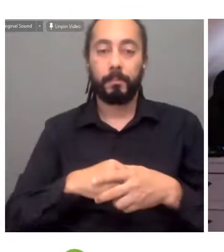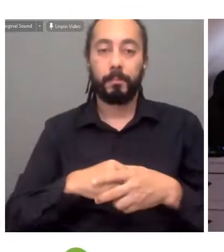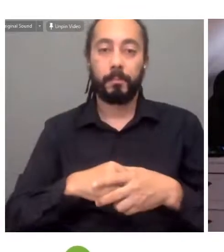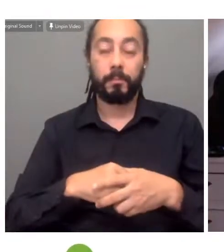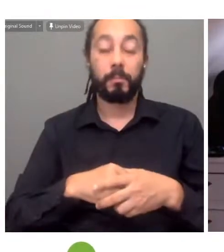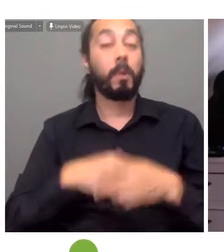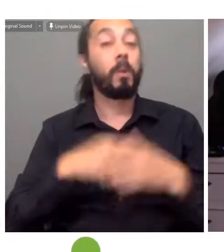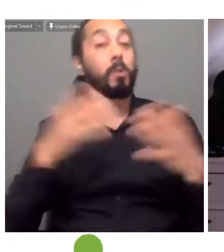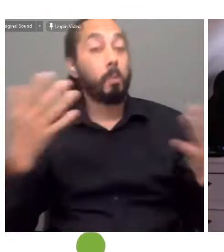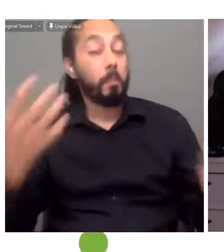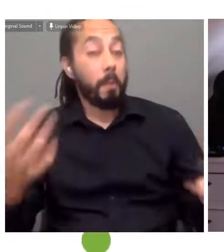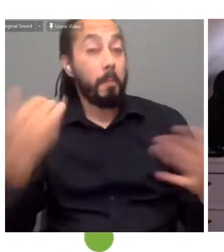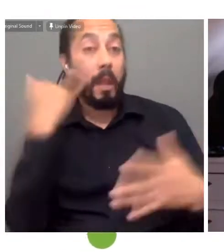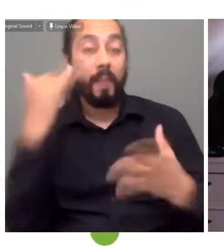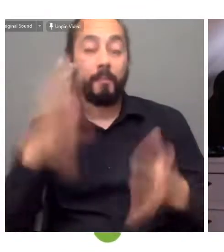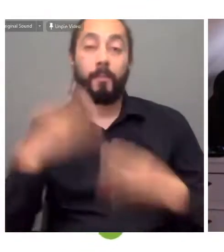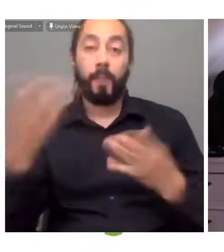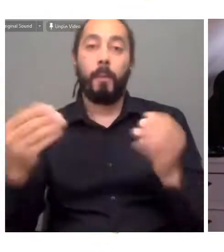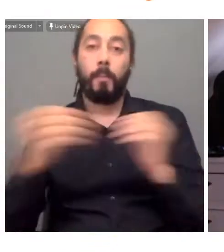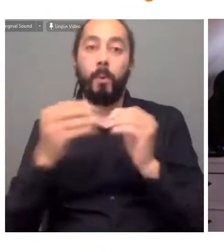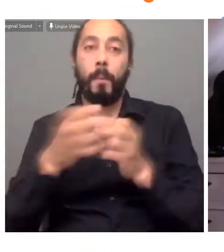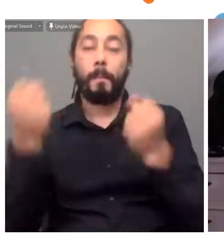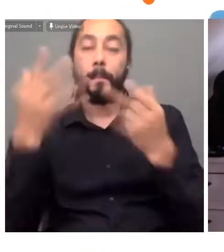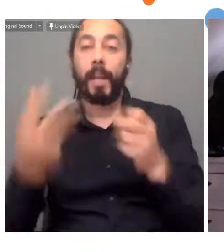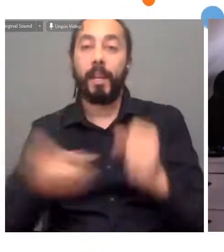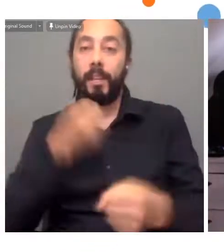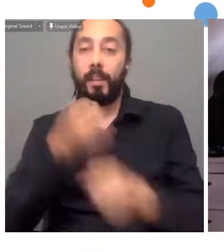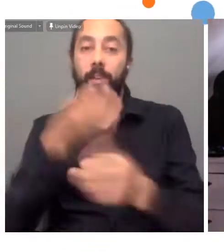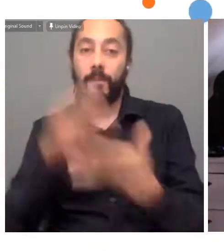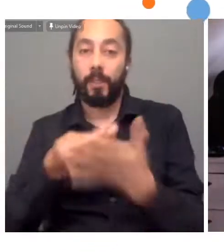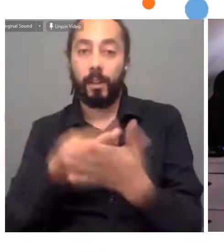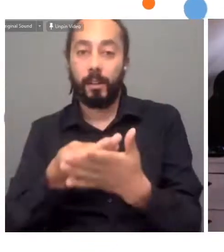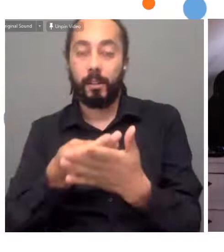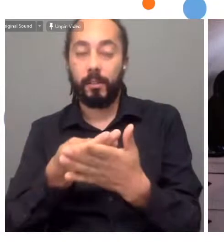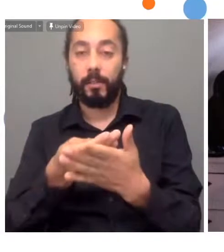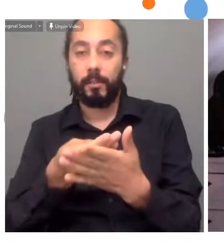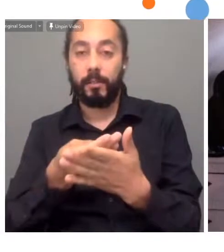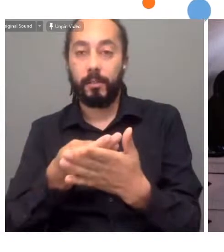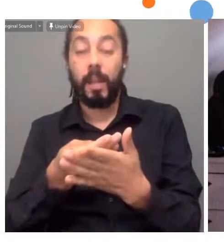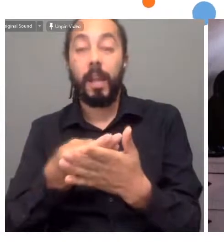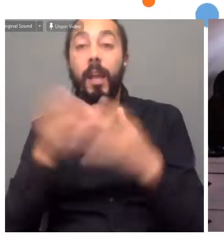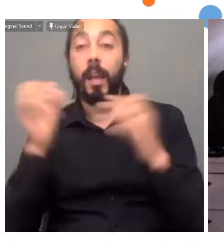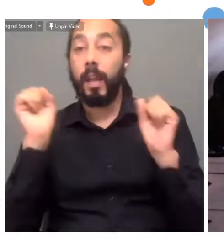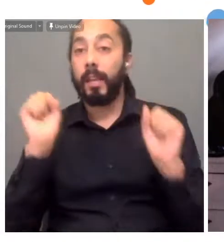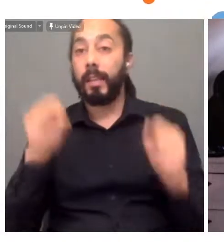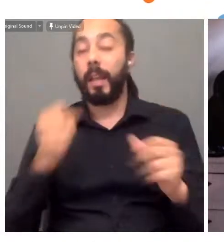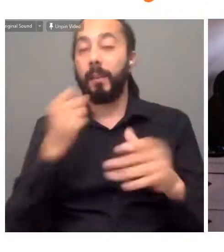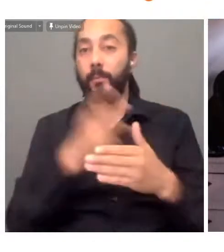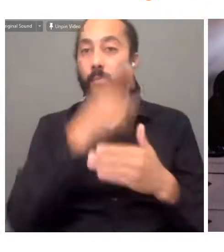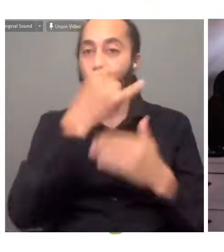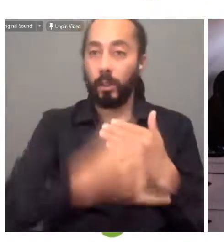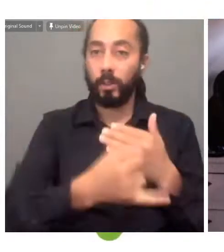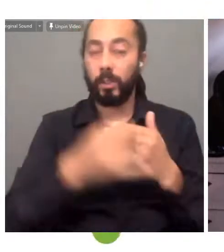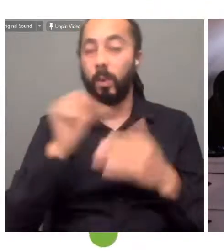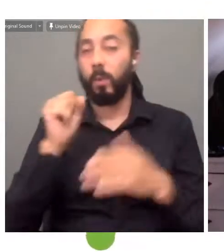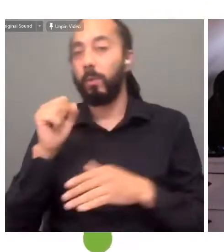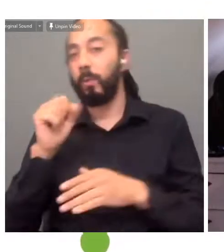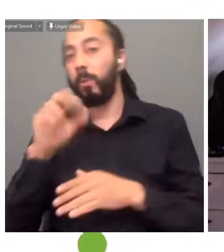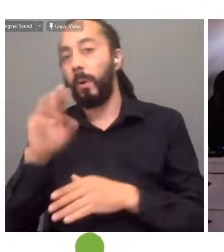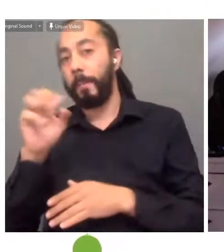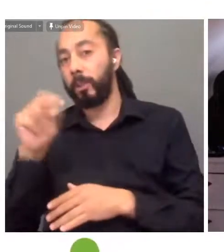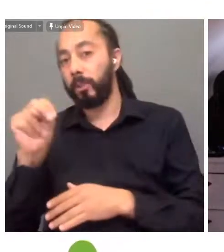multi-year funding, which could still be project-based, not mandate-based, but certainly take that onerous burden off of